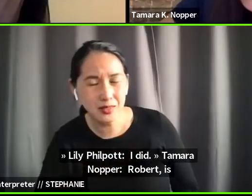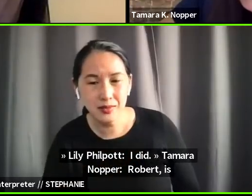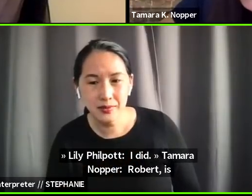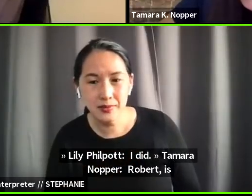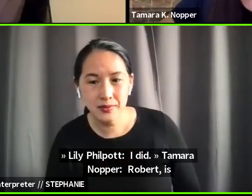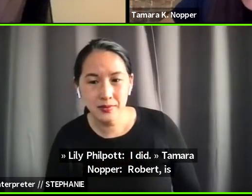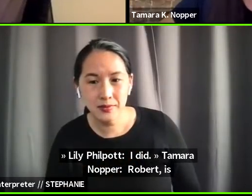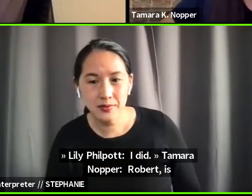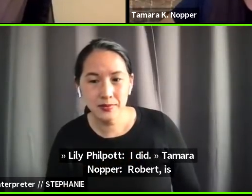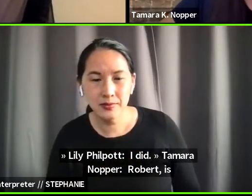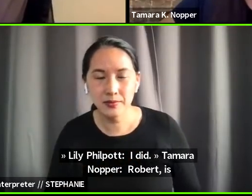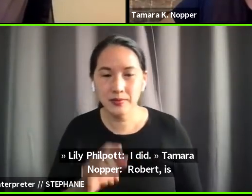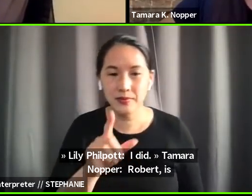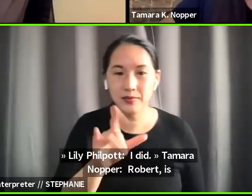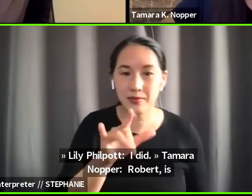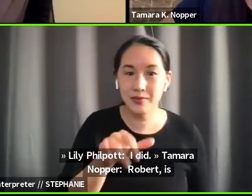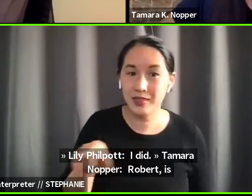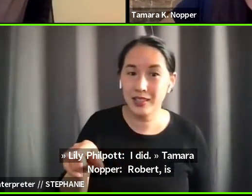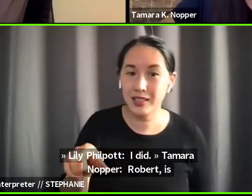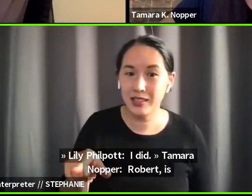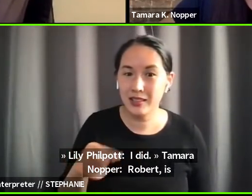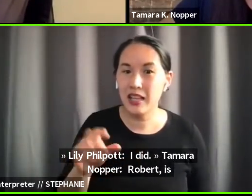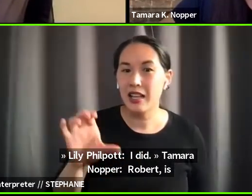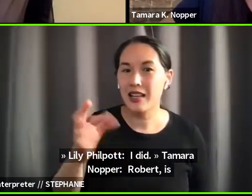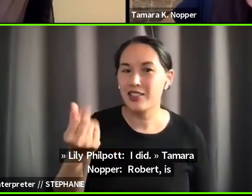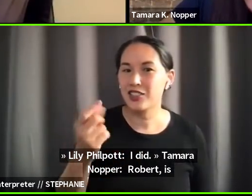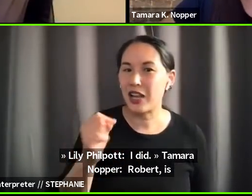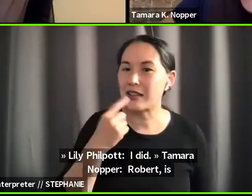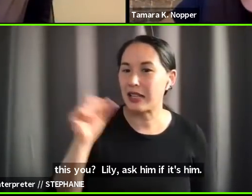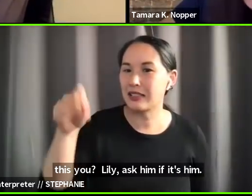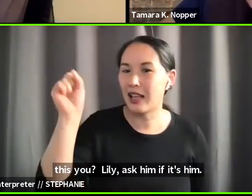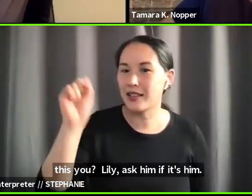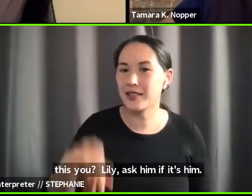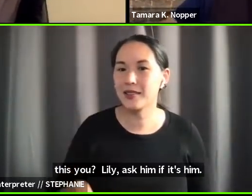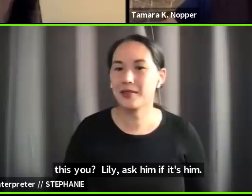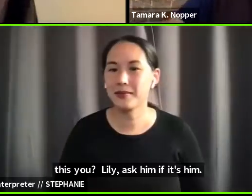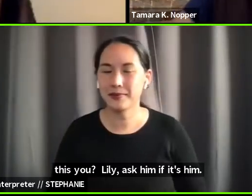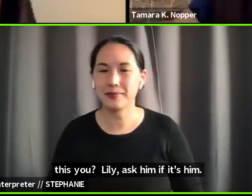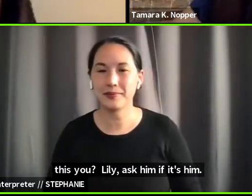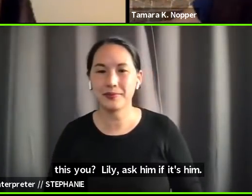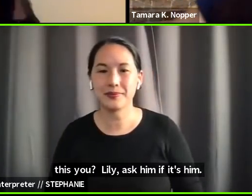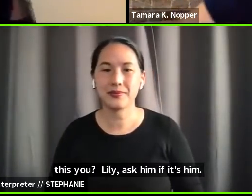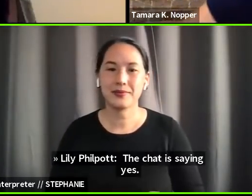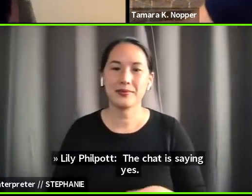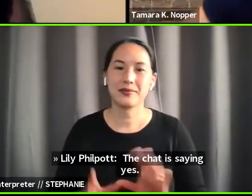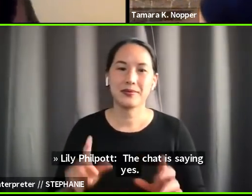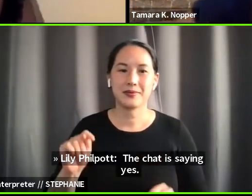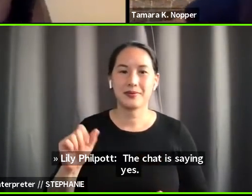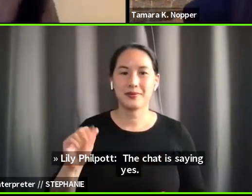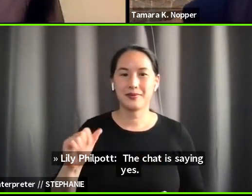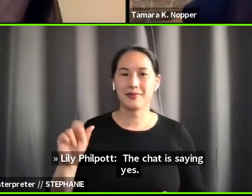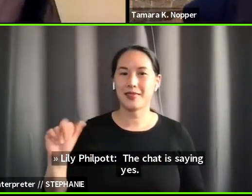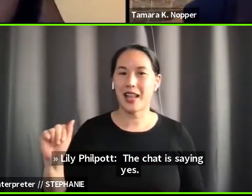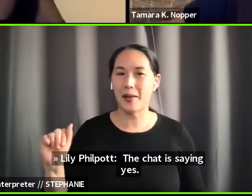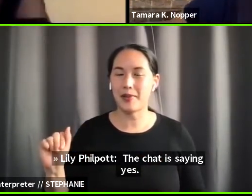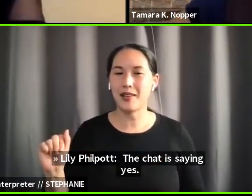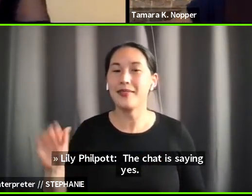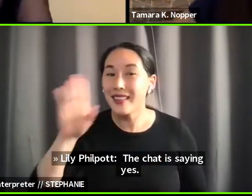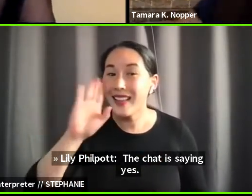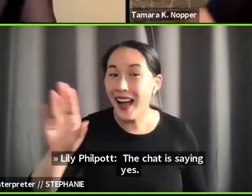Lily, ask him if it's him. The chat is saying yes. Okay, first of all, I'm so happy. Hi,